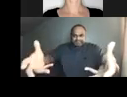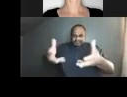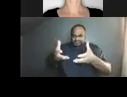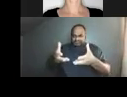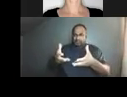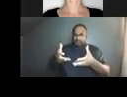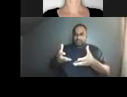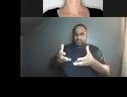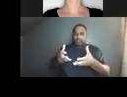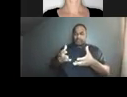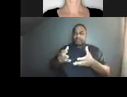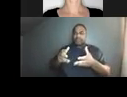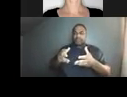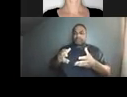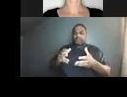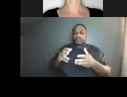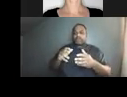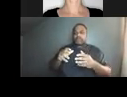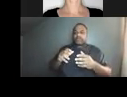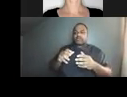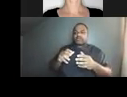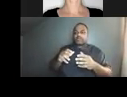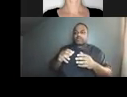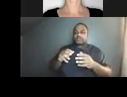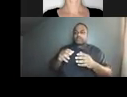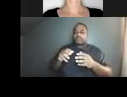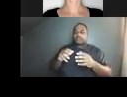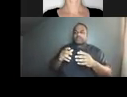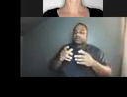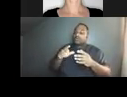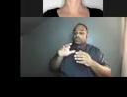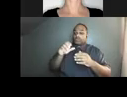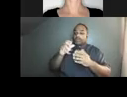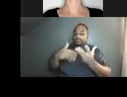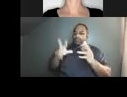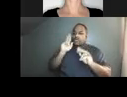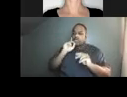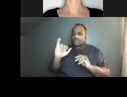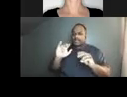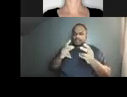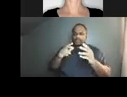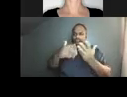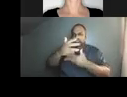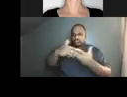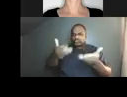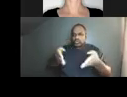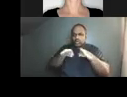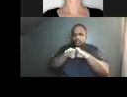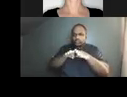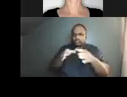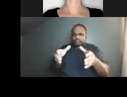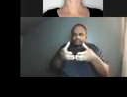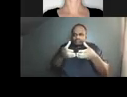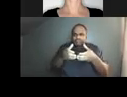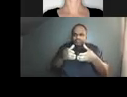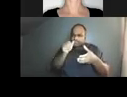closure trend. But in this event, in this festival, it was open.